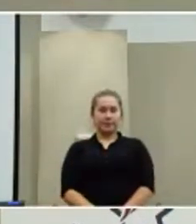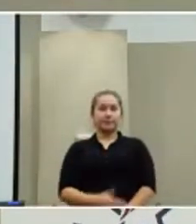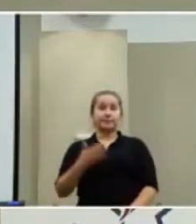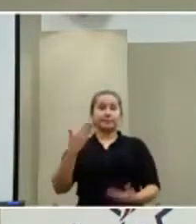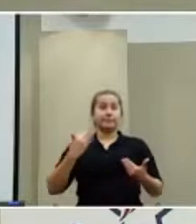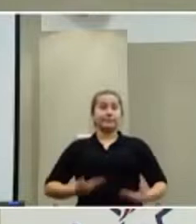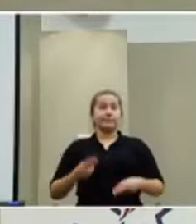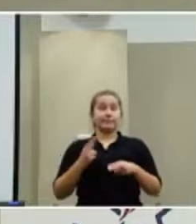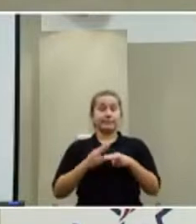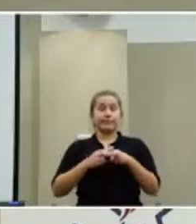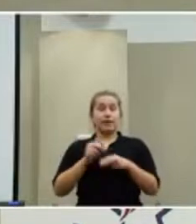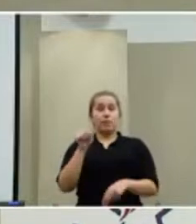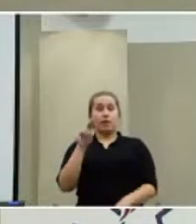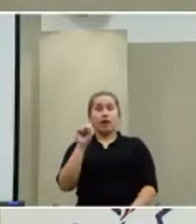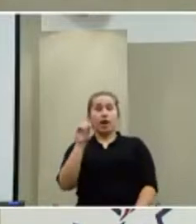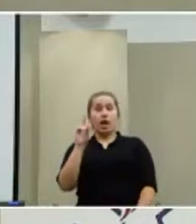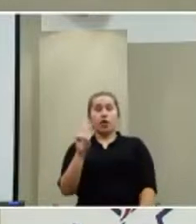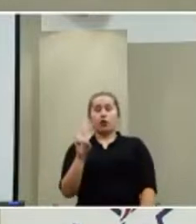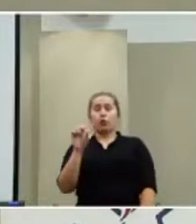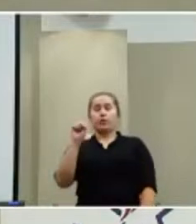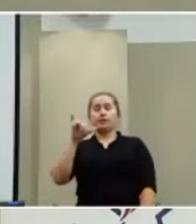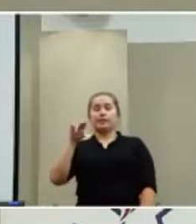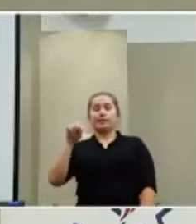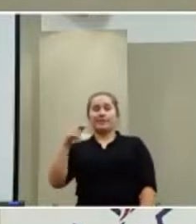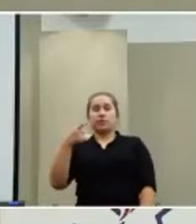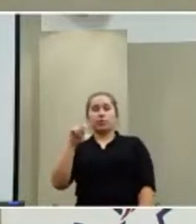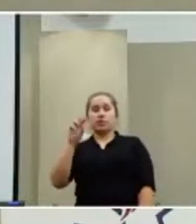My name is Anu Singleton, and I'm a